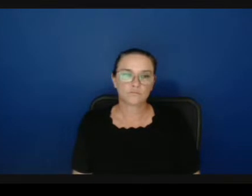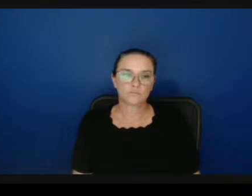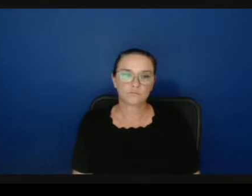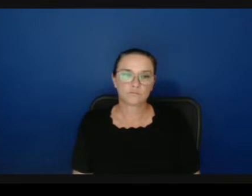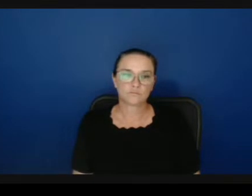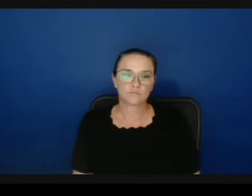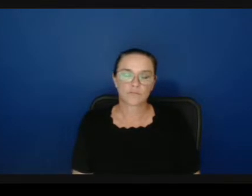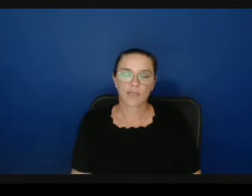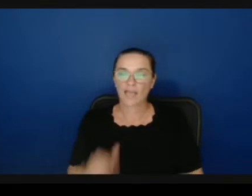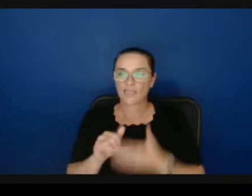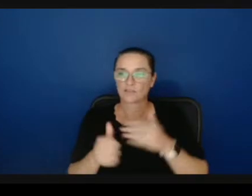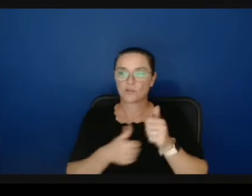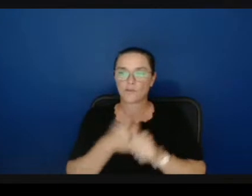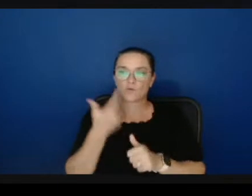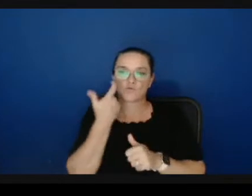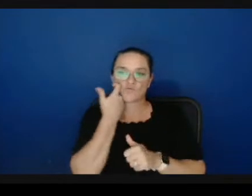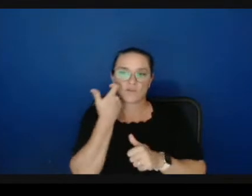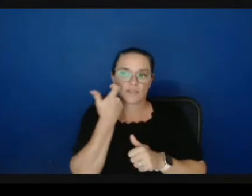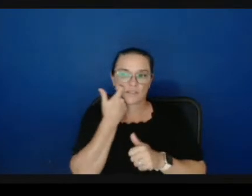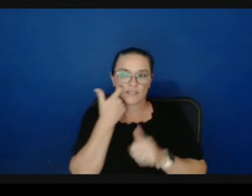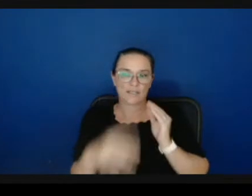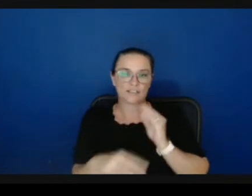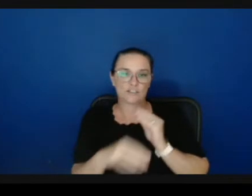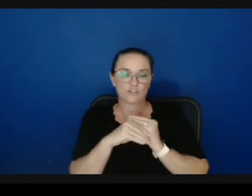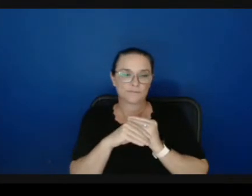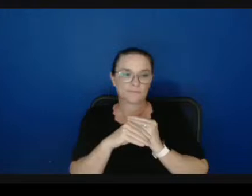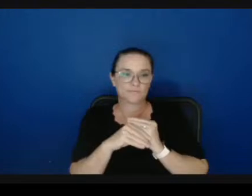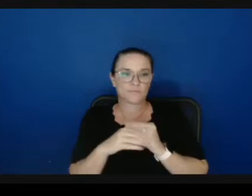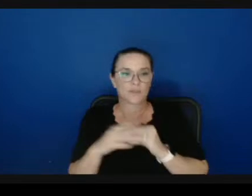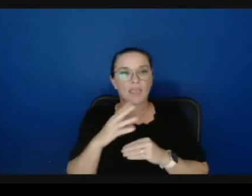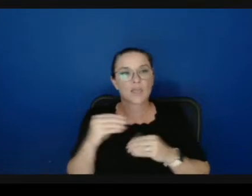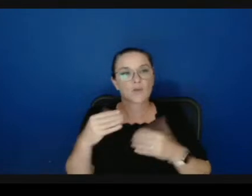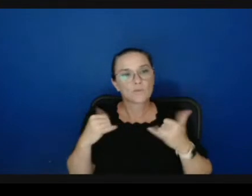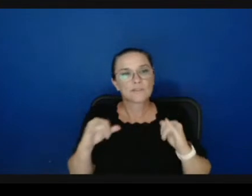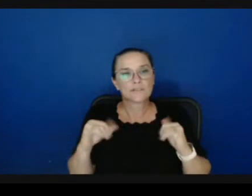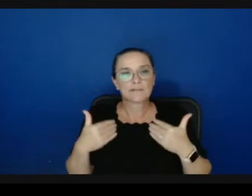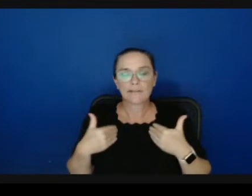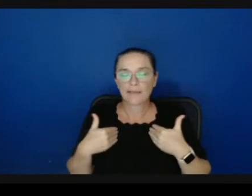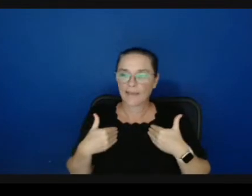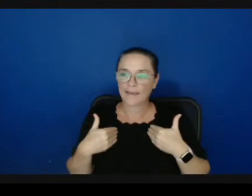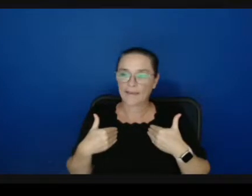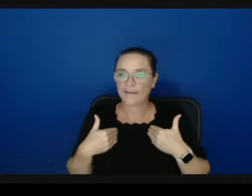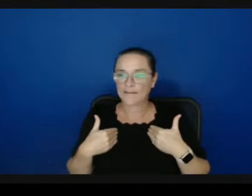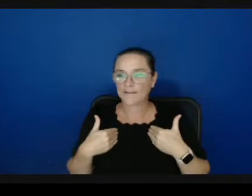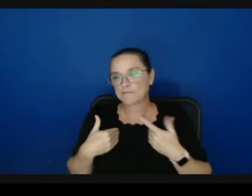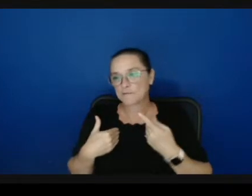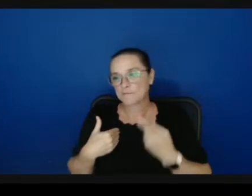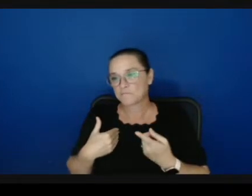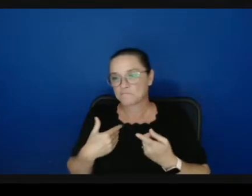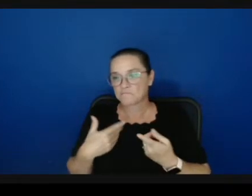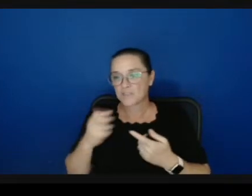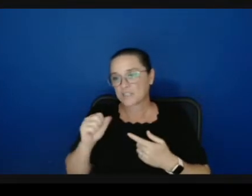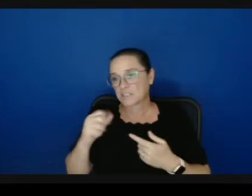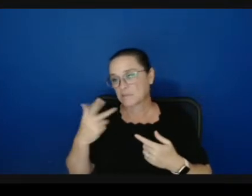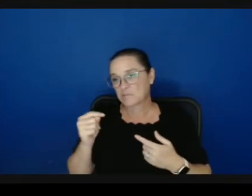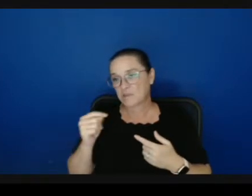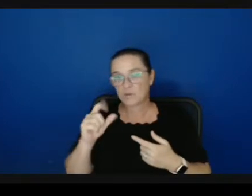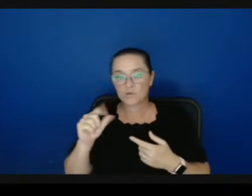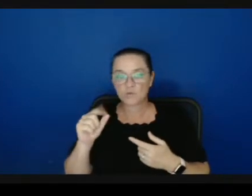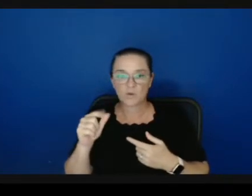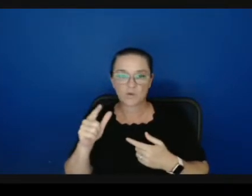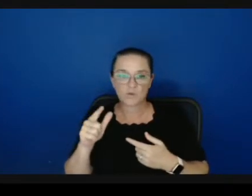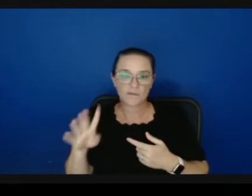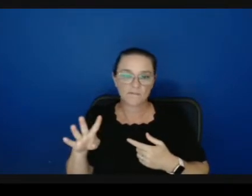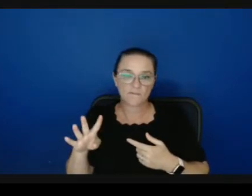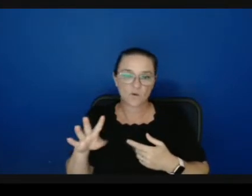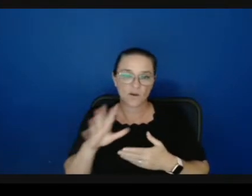most recent addition to this list. And we still have pending this as early as September 2024, the Kilauea Visitor Center,